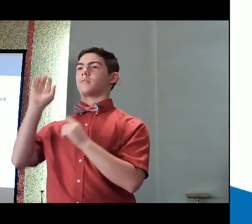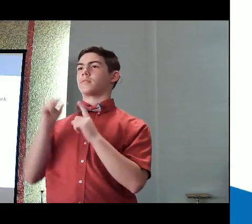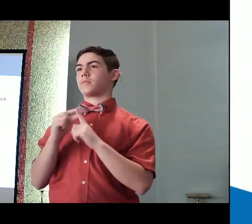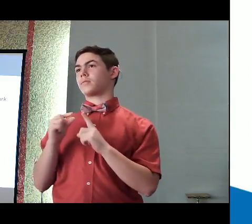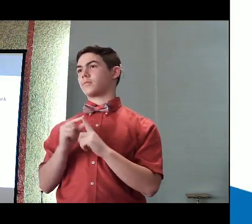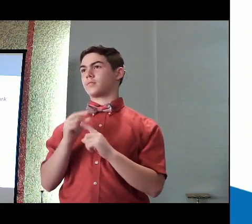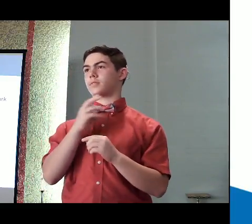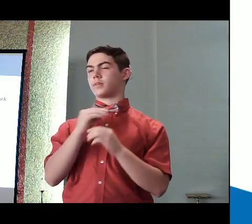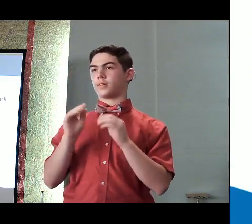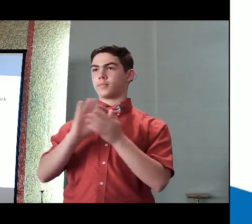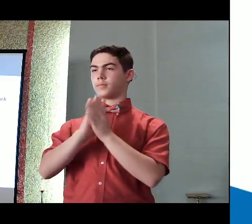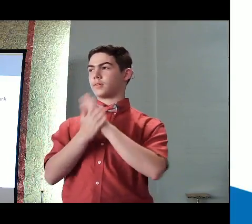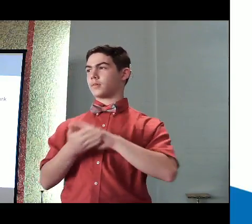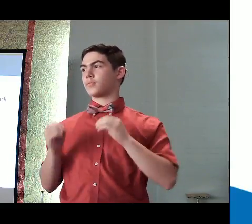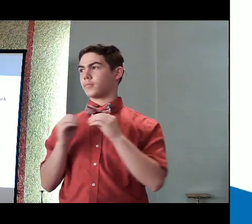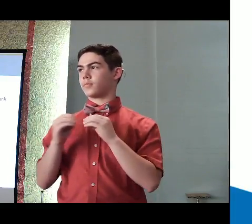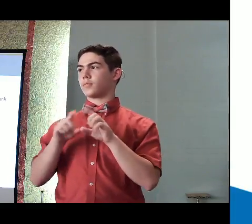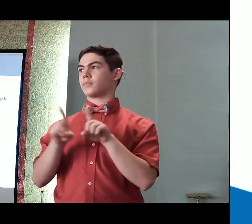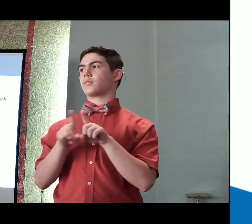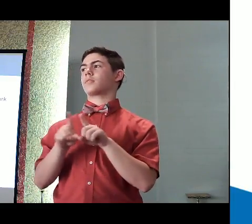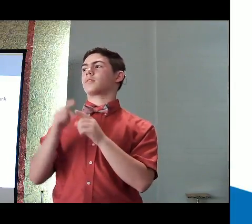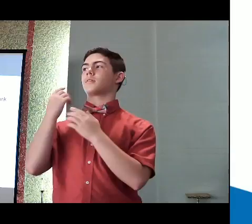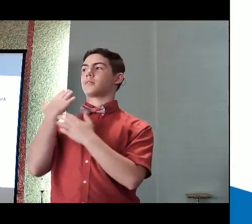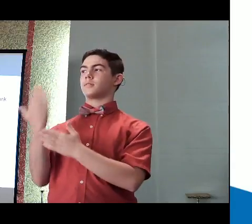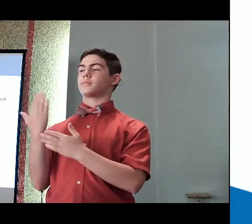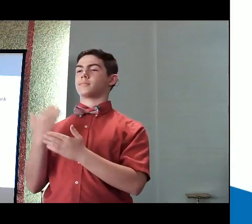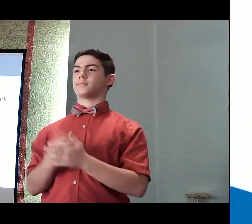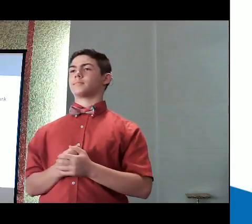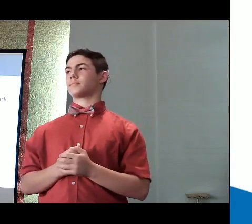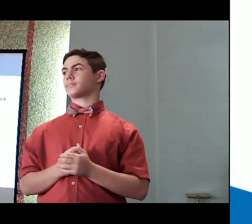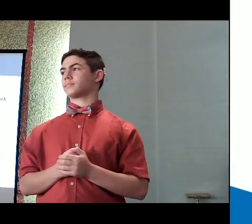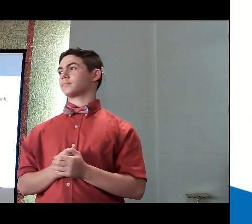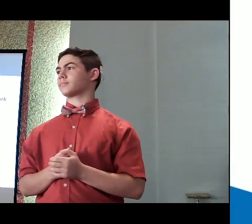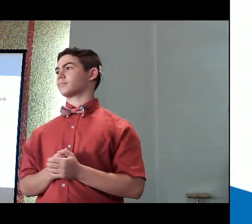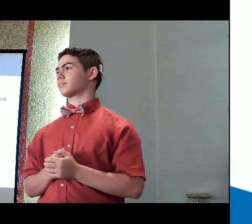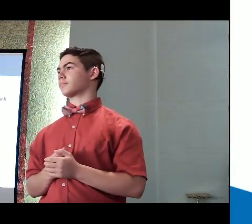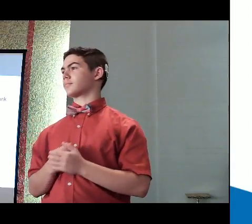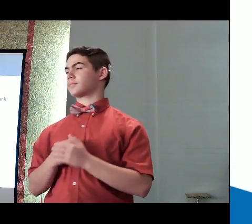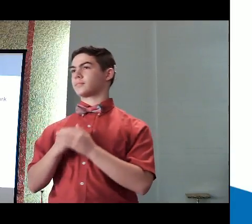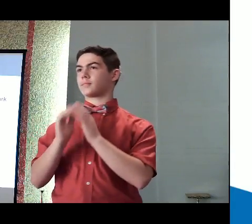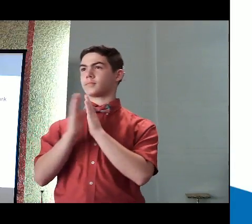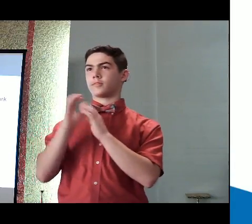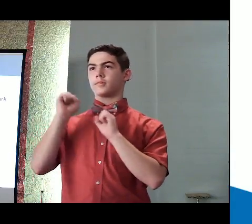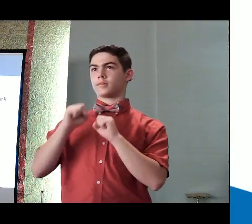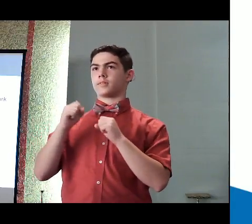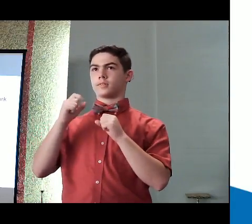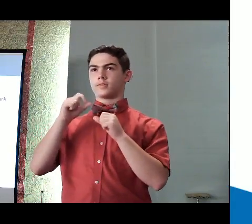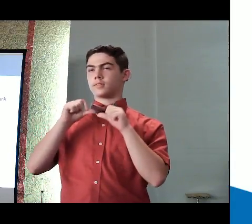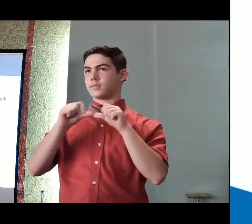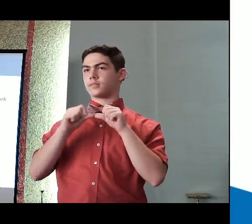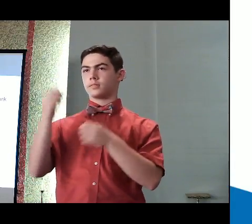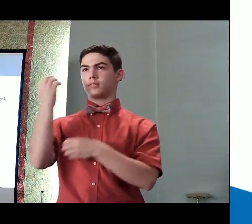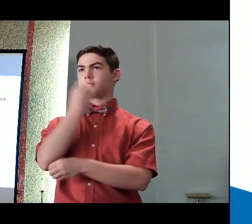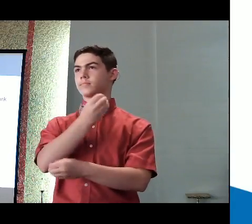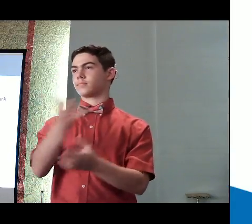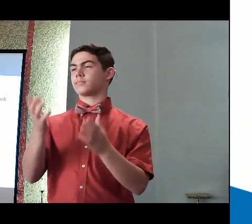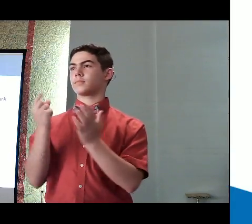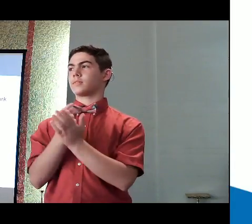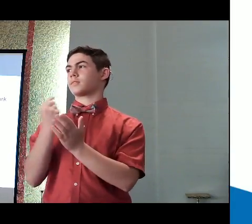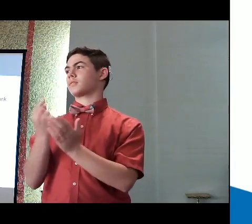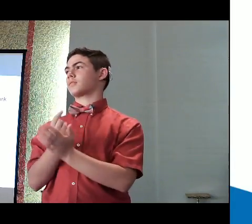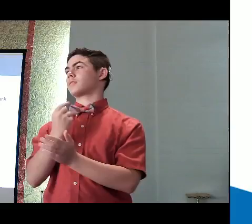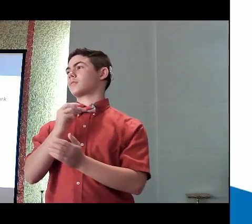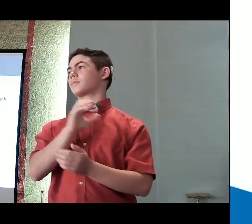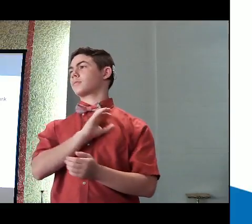God, just to, once again, just always have the heart of the gospel of Christ in our heart and our minds, that we are showing, telling people about